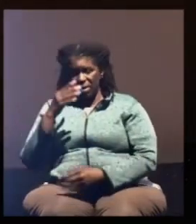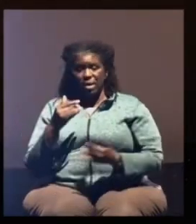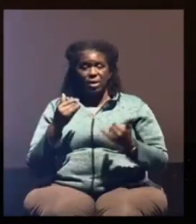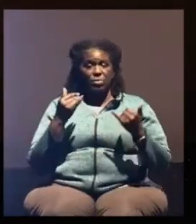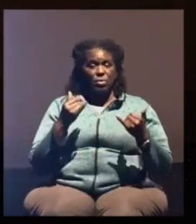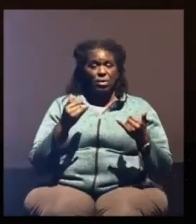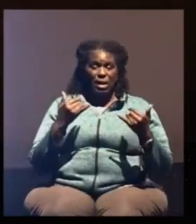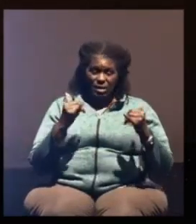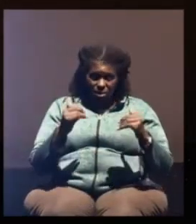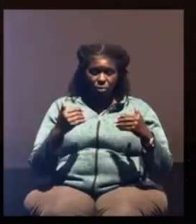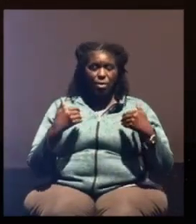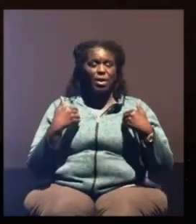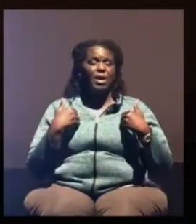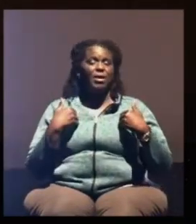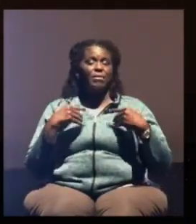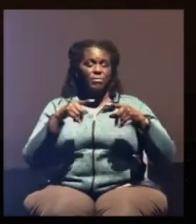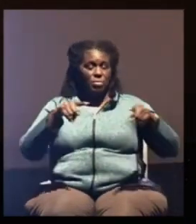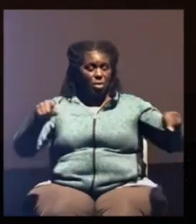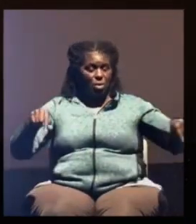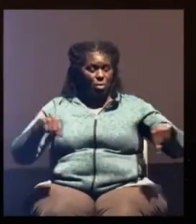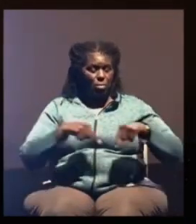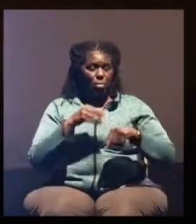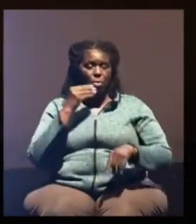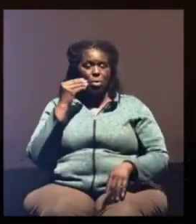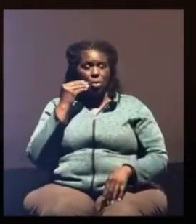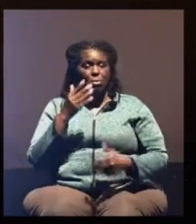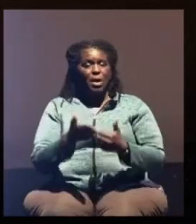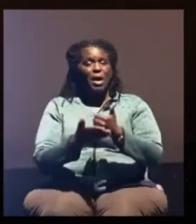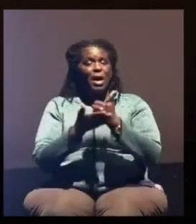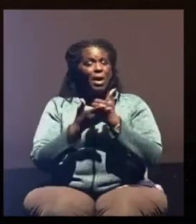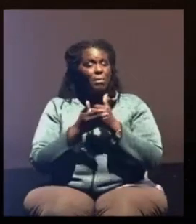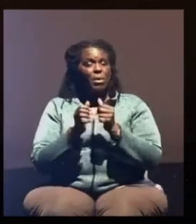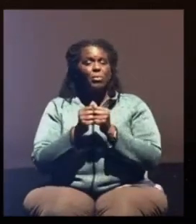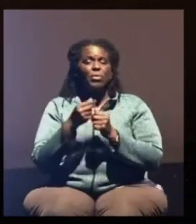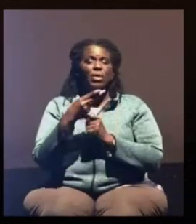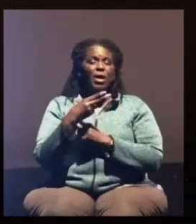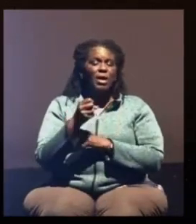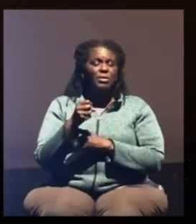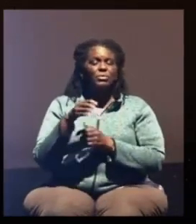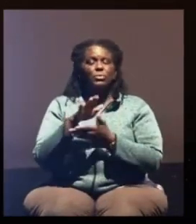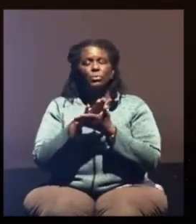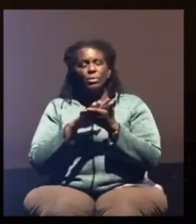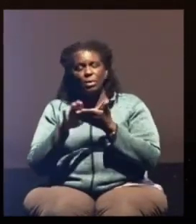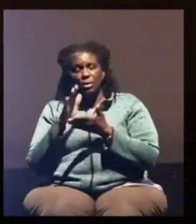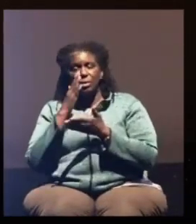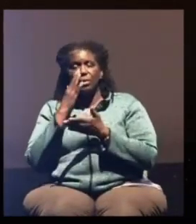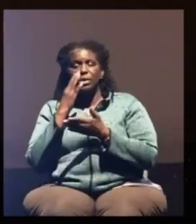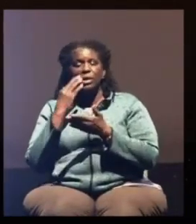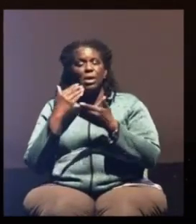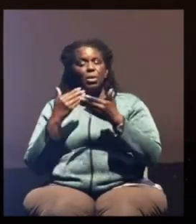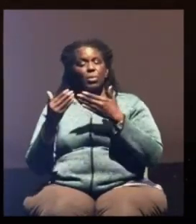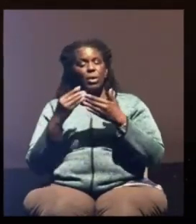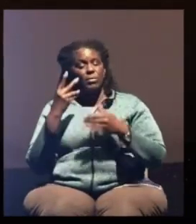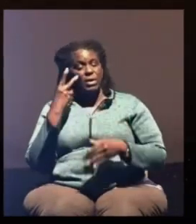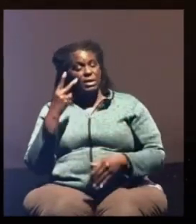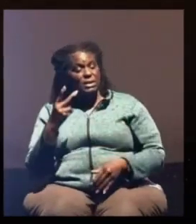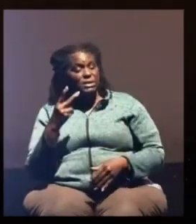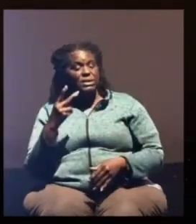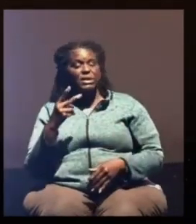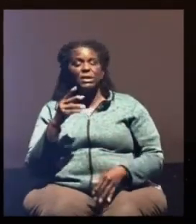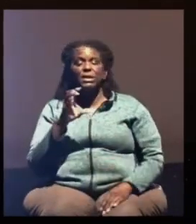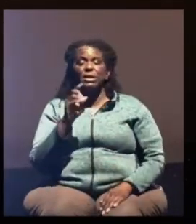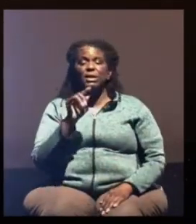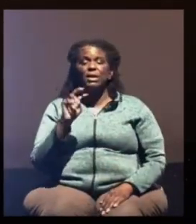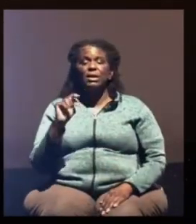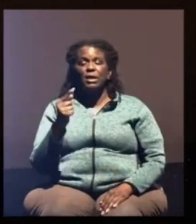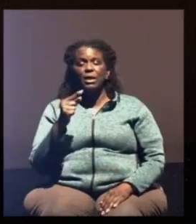day, still have it at home. It got me through high school. It got me through college. And every time I see a cutting board when I pull